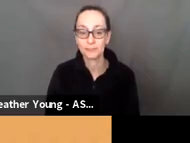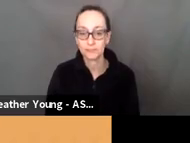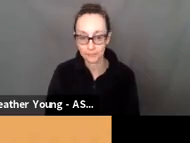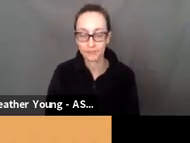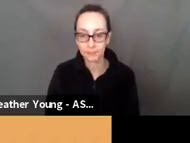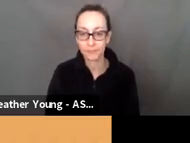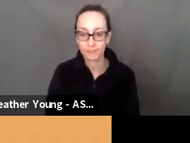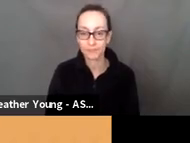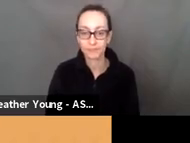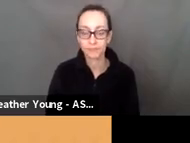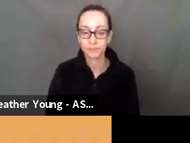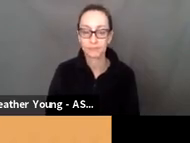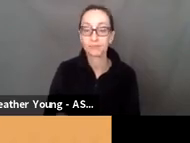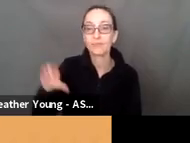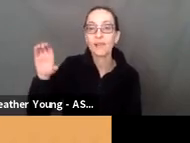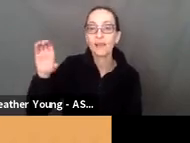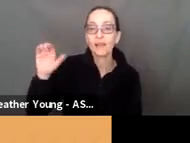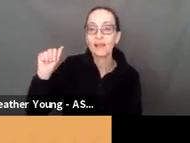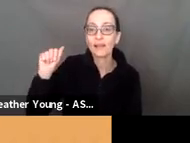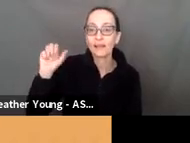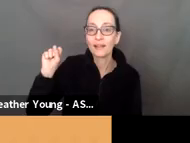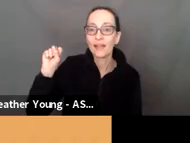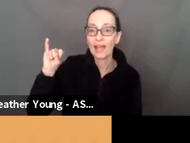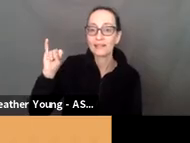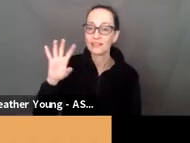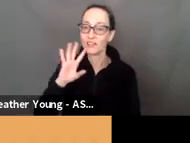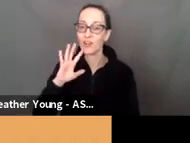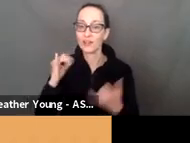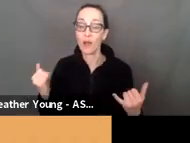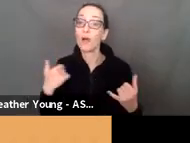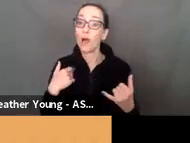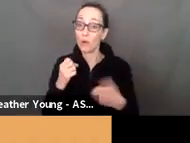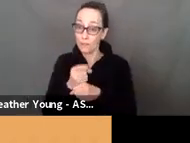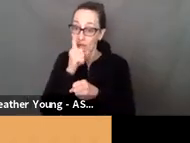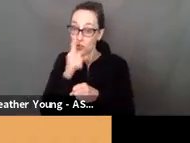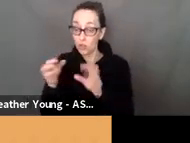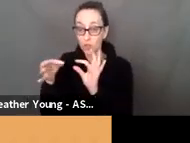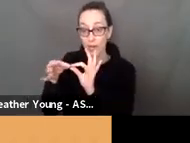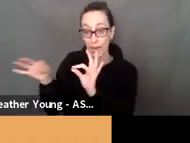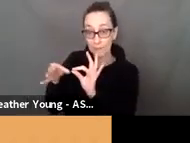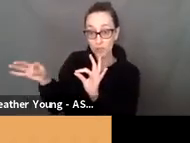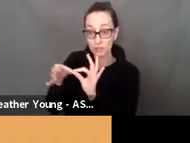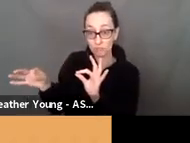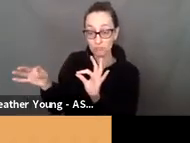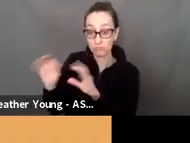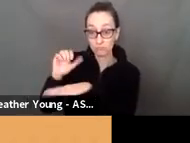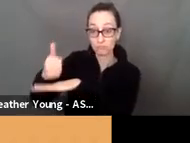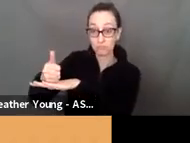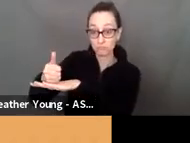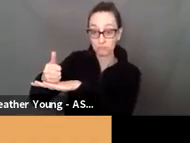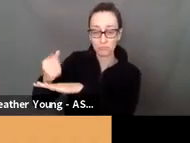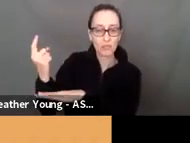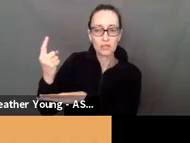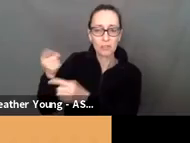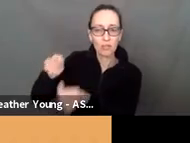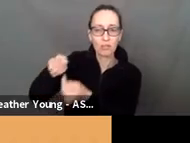Okay, thank you, Landon. I do want to make sure we do have our captionings set up. Someone was